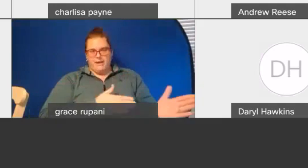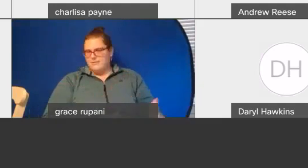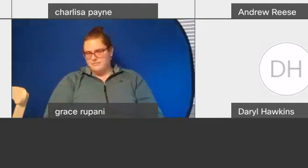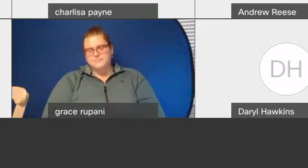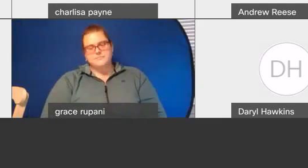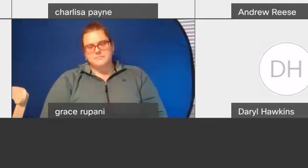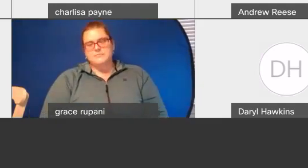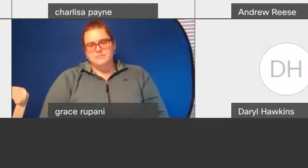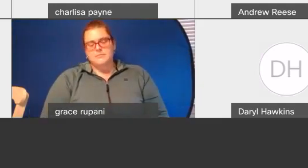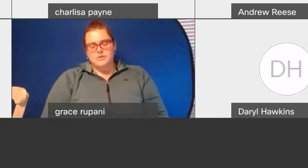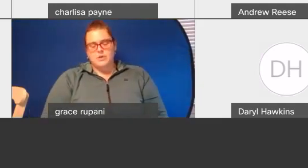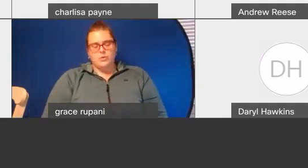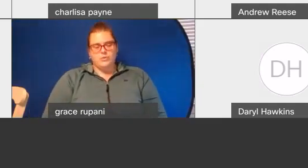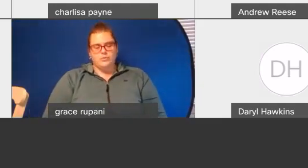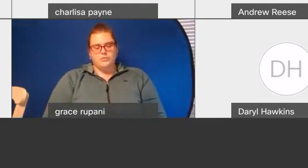recommendation for